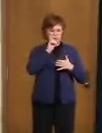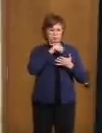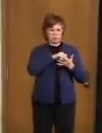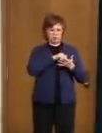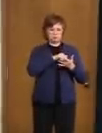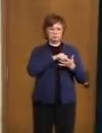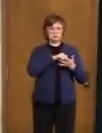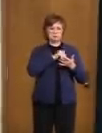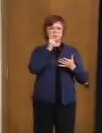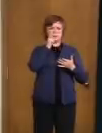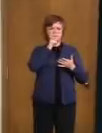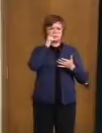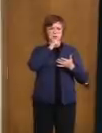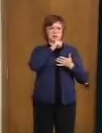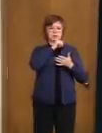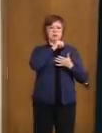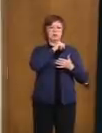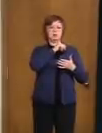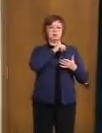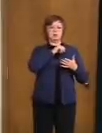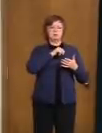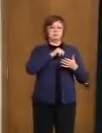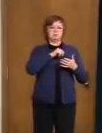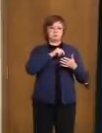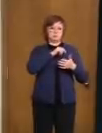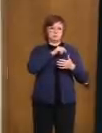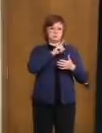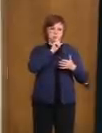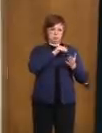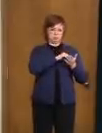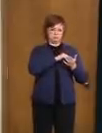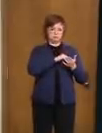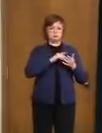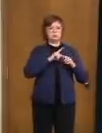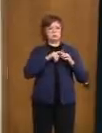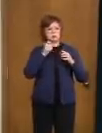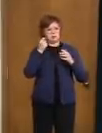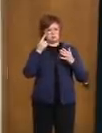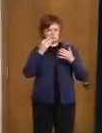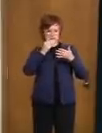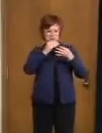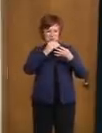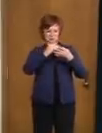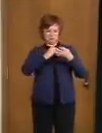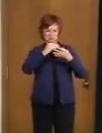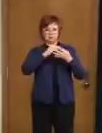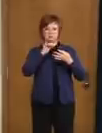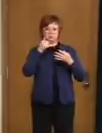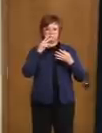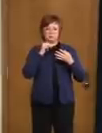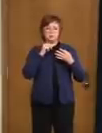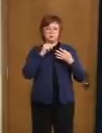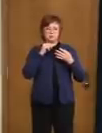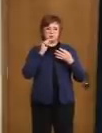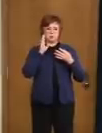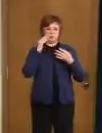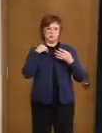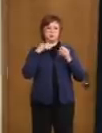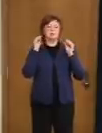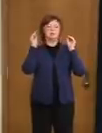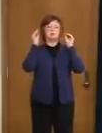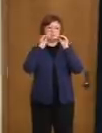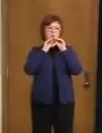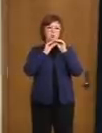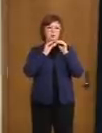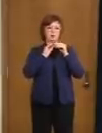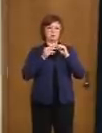in the days ahead as we head towards the end of January, ultimately with very close, if not about 30,000 vaccines delivered by the end of the